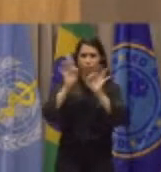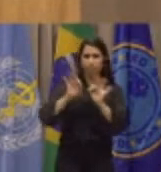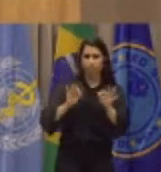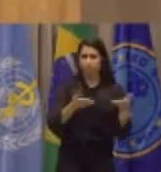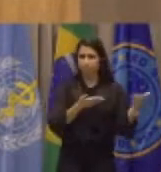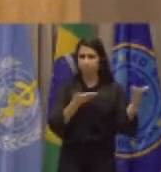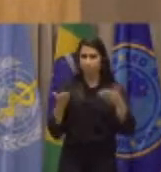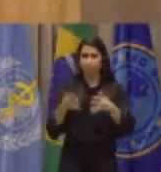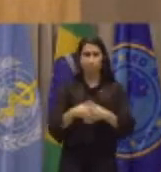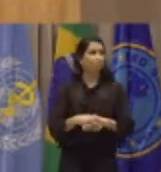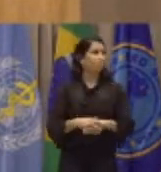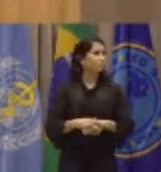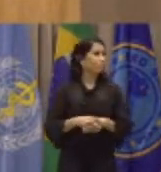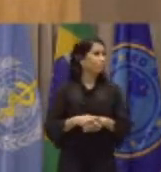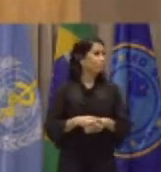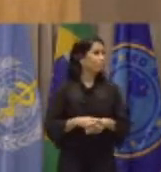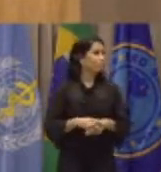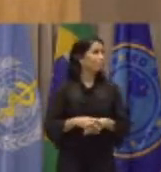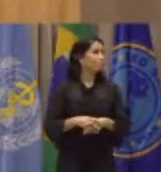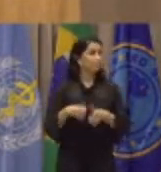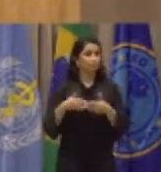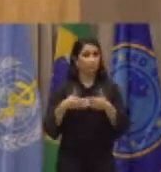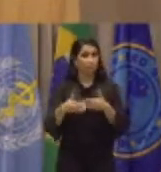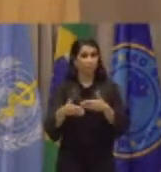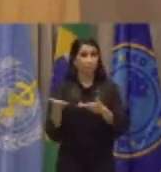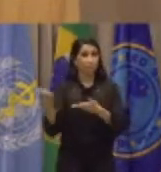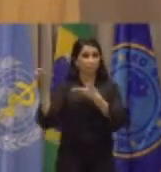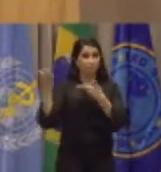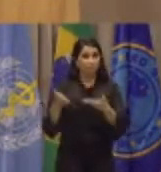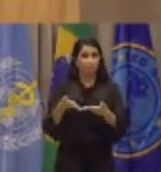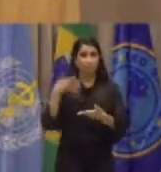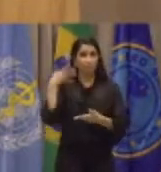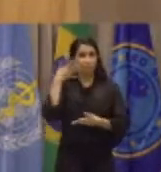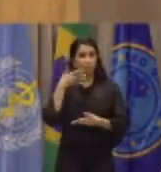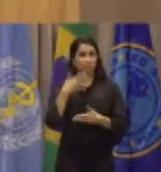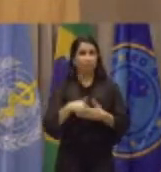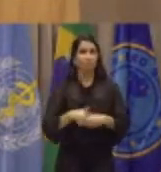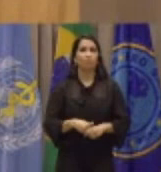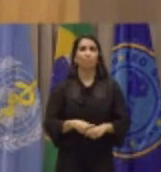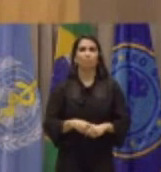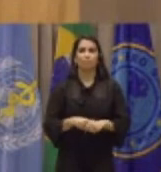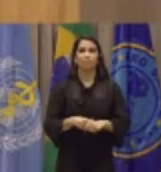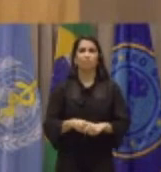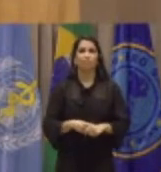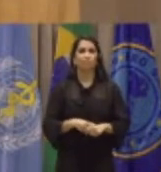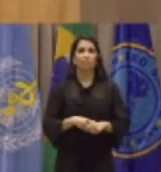ready. So, coordinator, you have the floor.